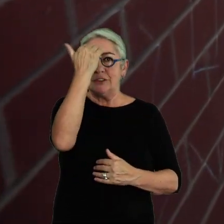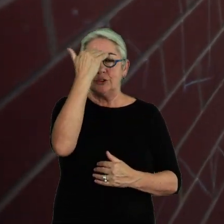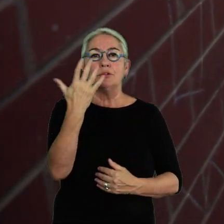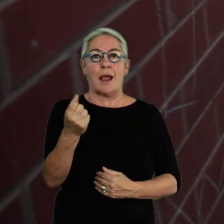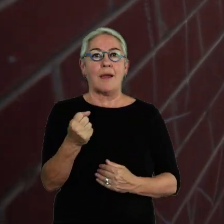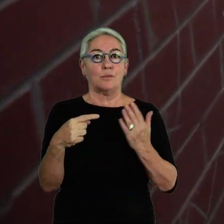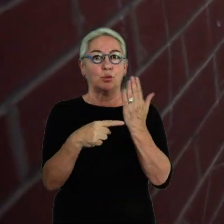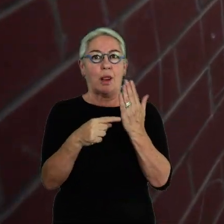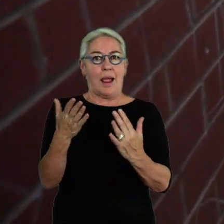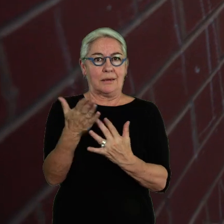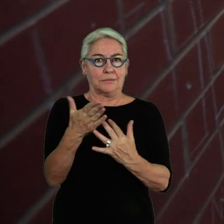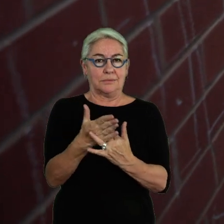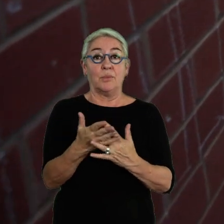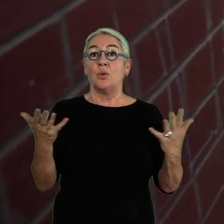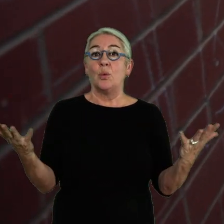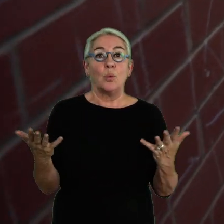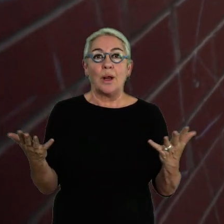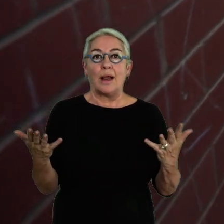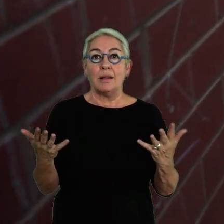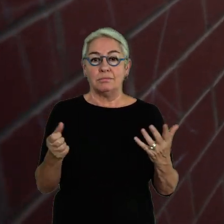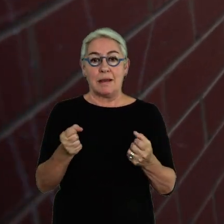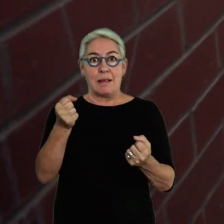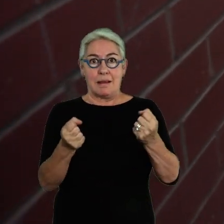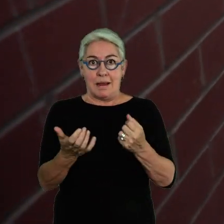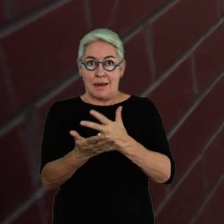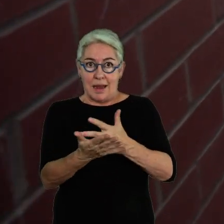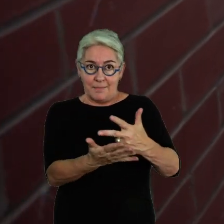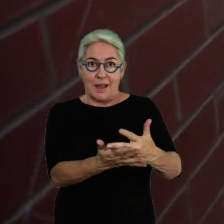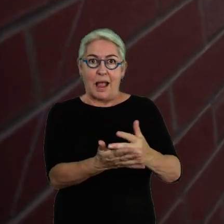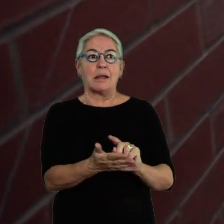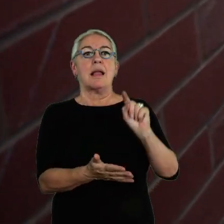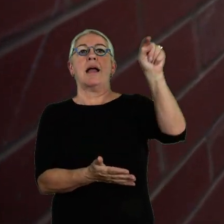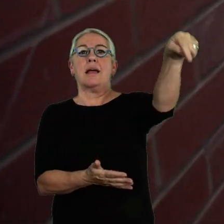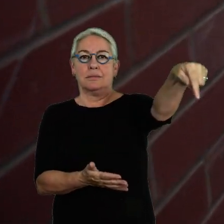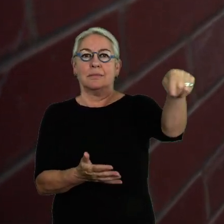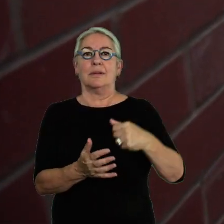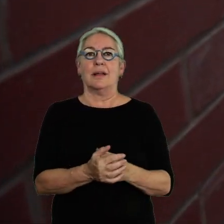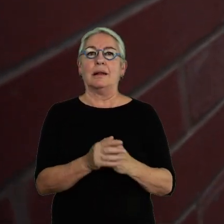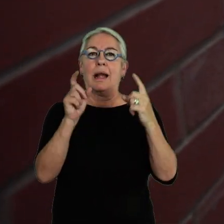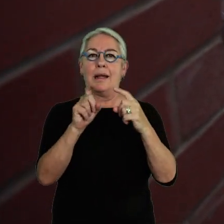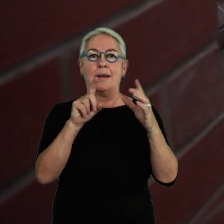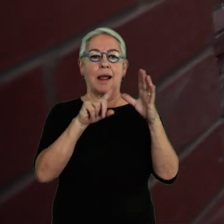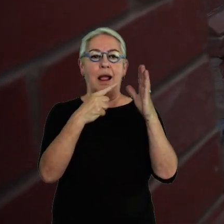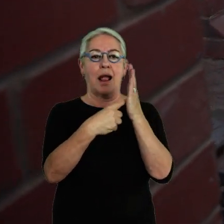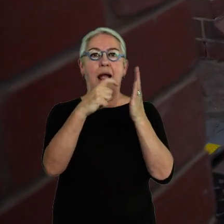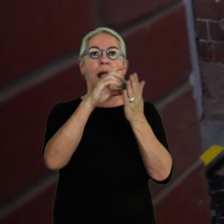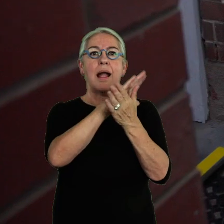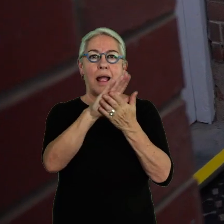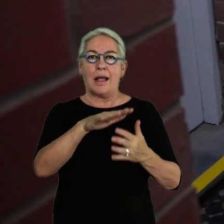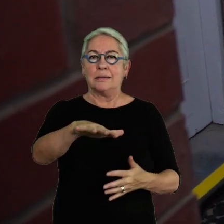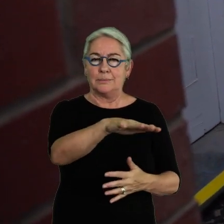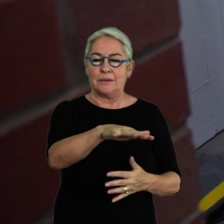During Fringe, there is an accessible toilet on the other side of the car parks, closer to the arch space, which we will look at in more detail.